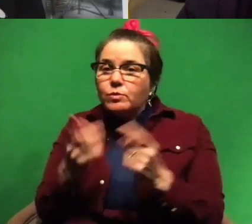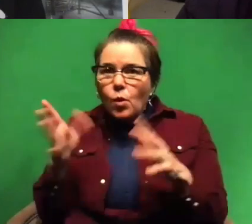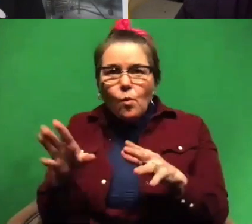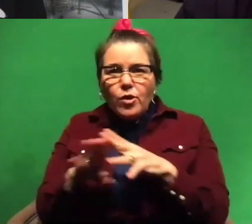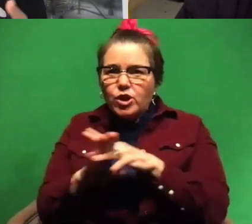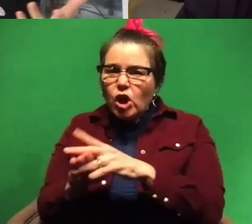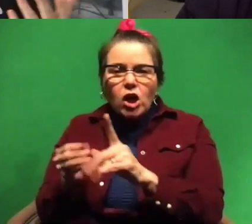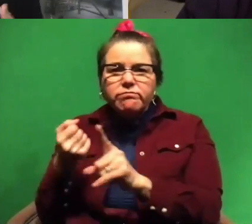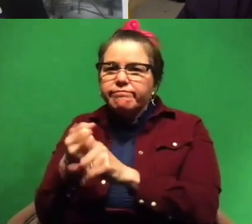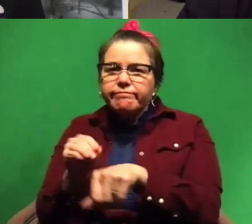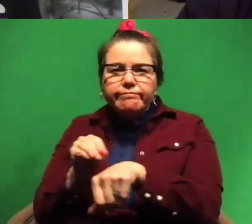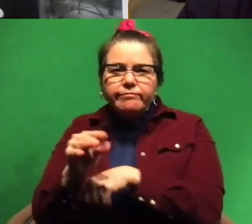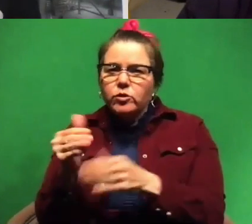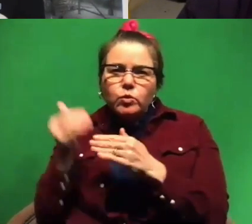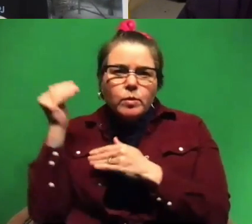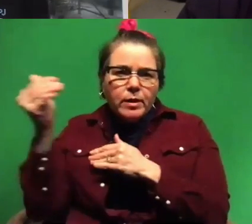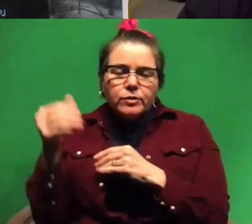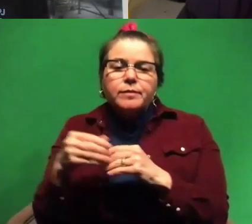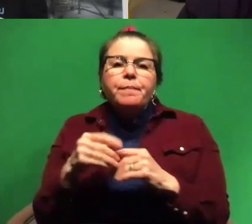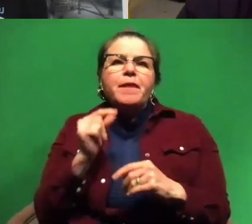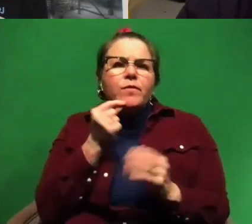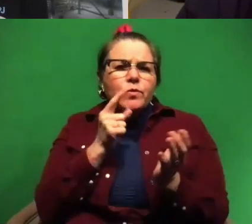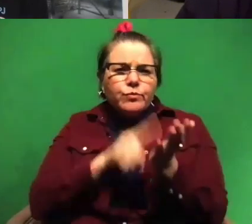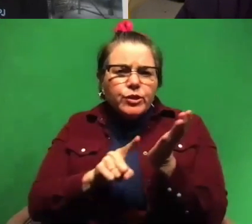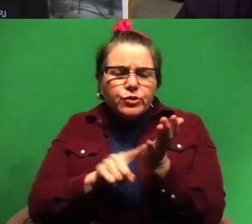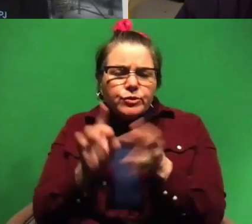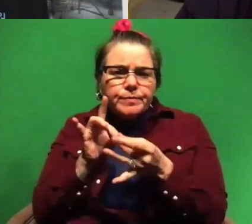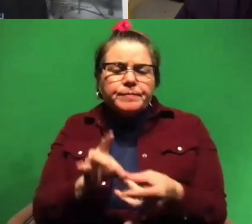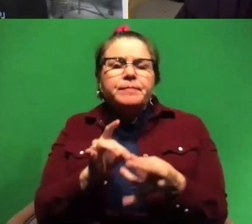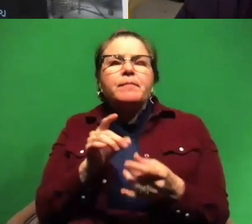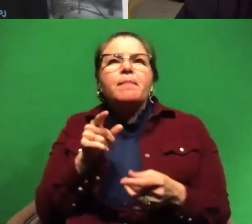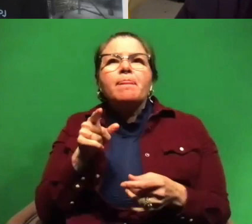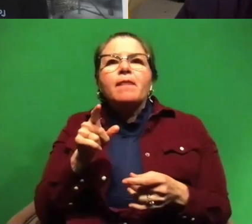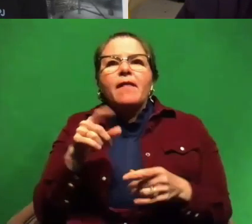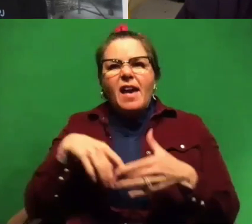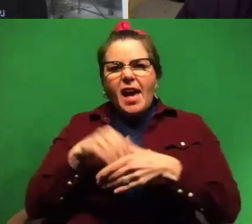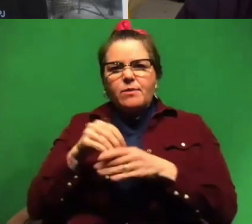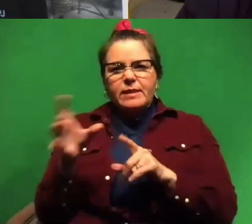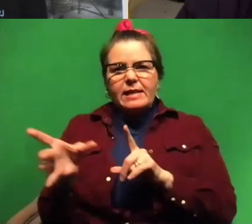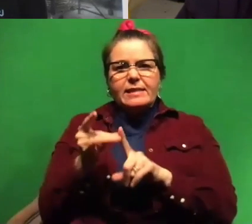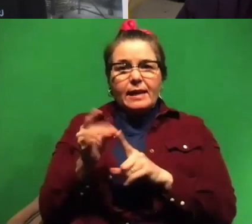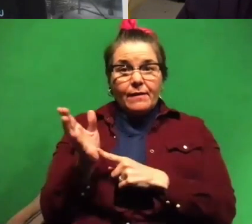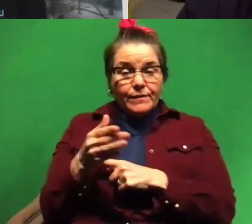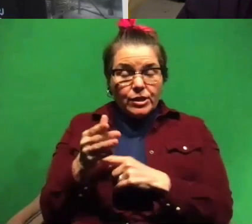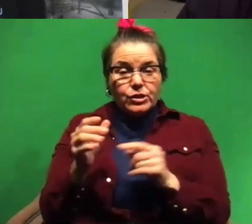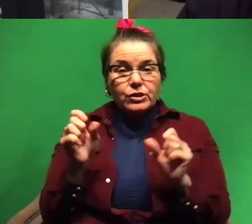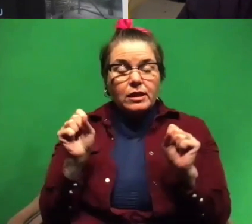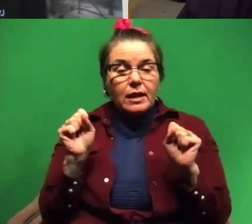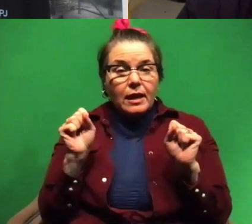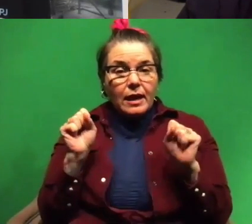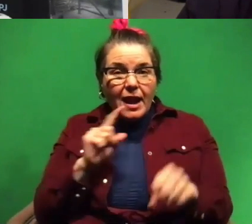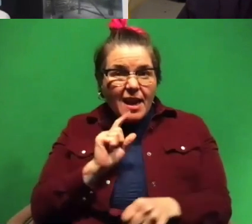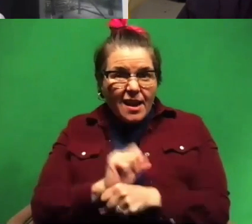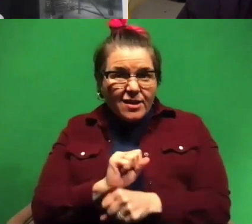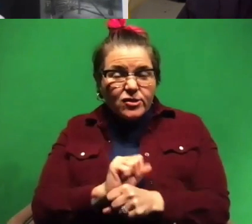too much. And there is really cool research on how the external tagging of fish can actually